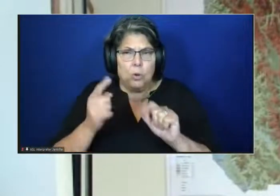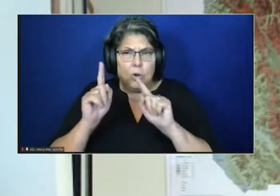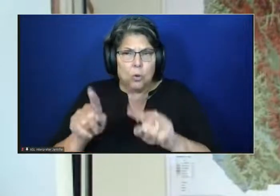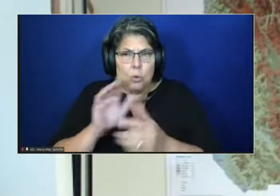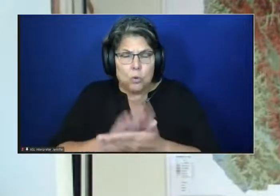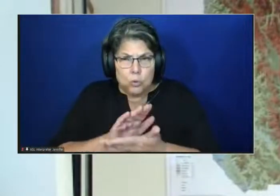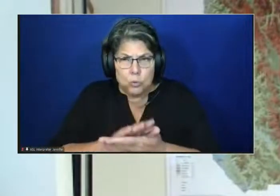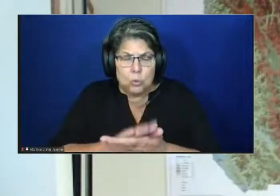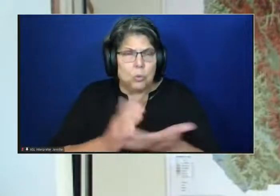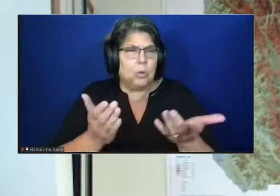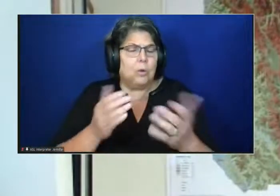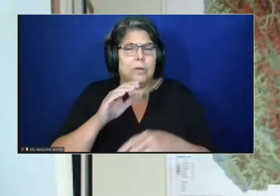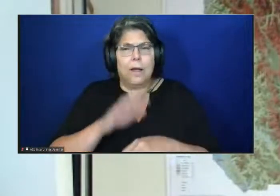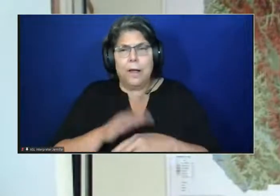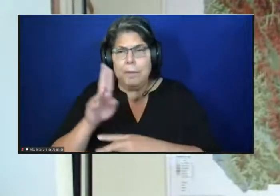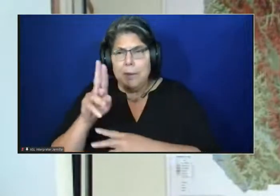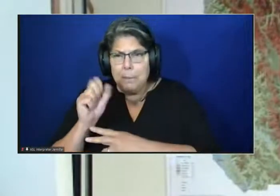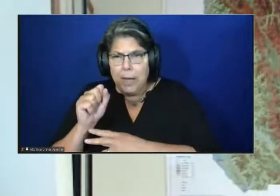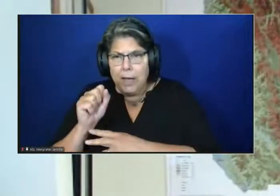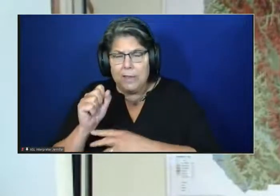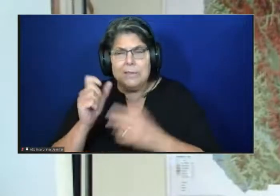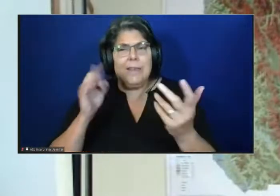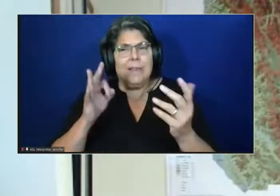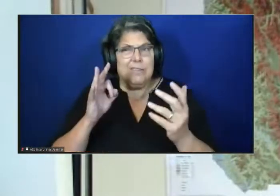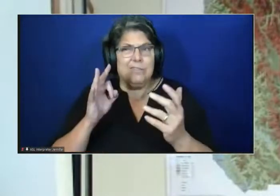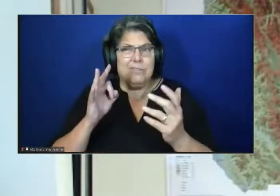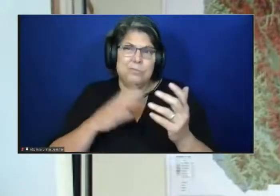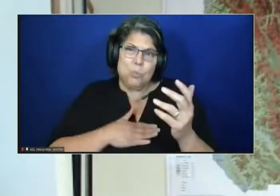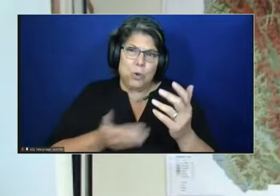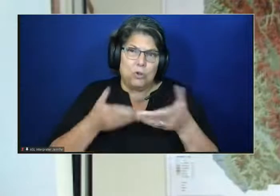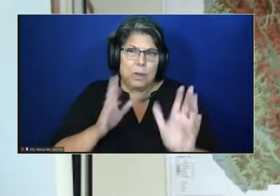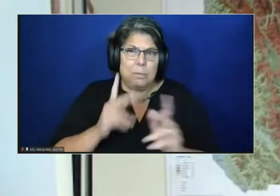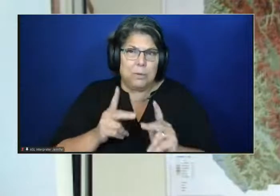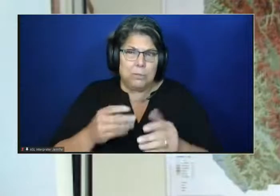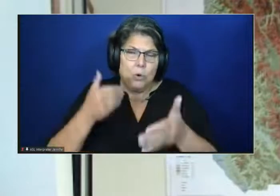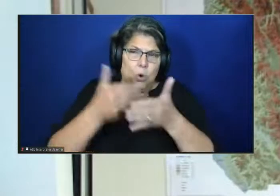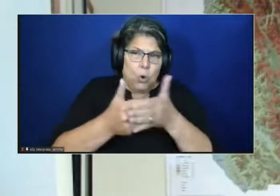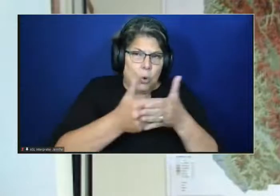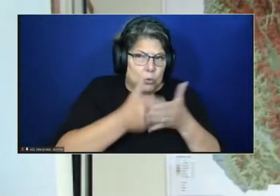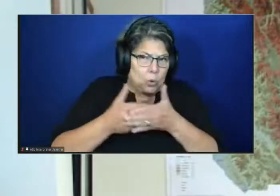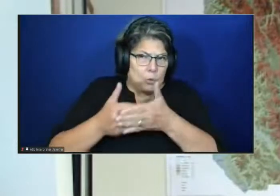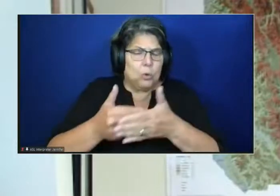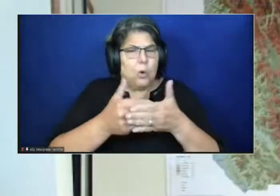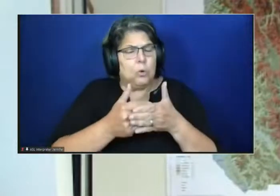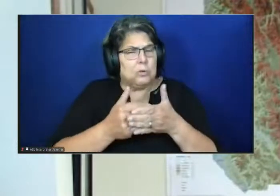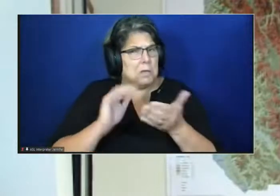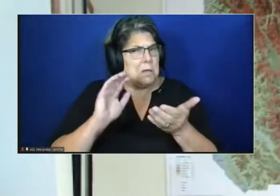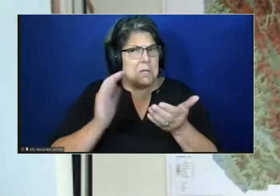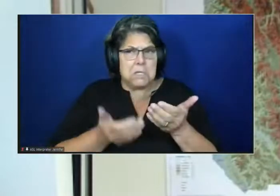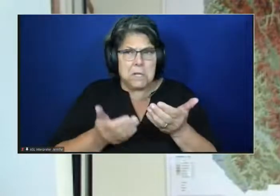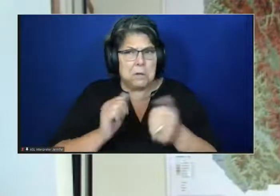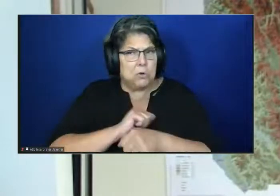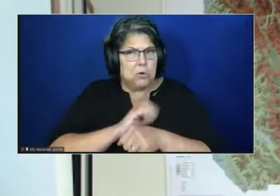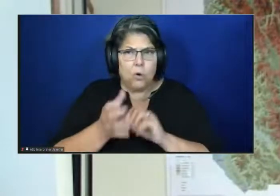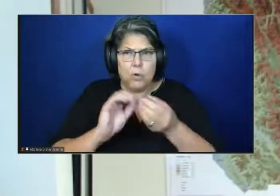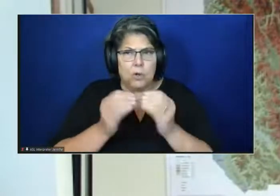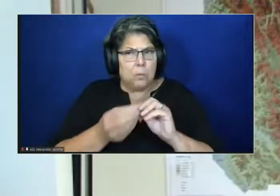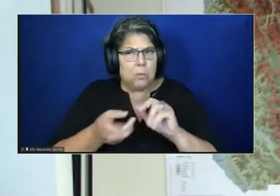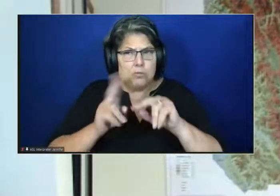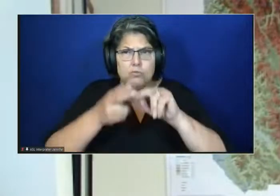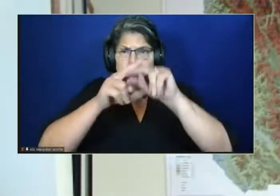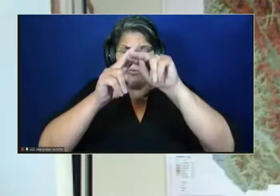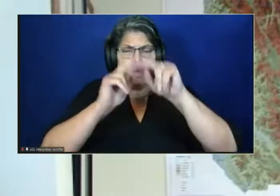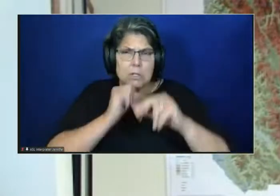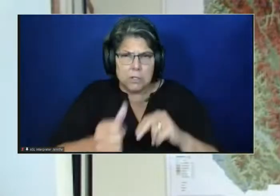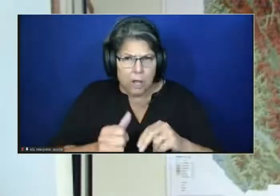they're closer. And that hasn't led to a huge increase as long as we maintain good ventilation. So being outdoors and getting